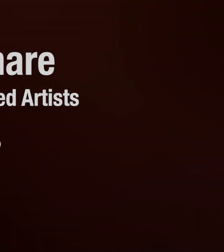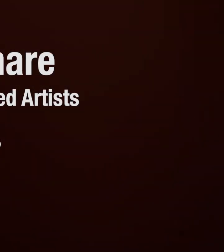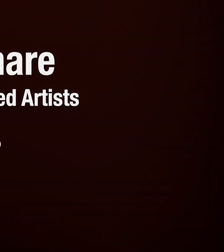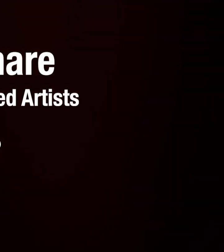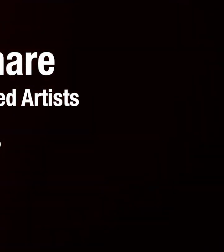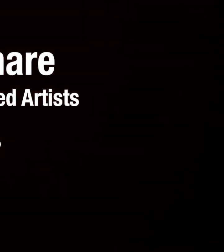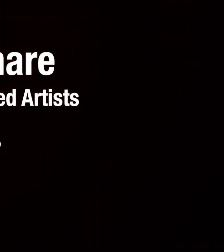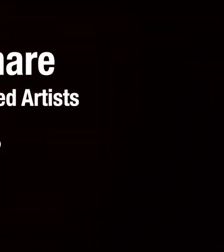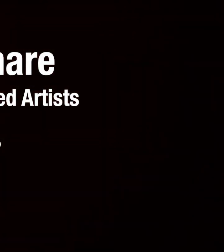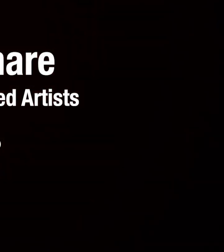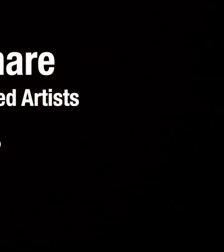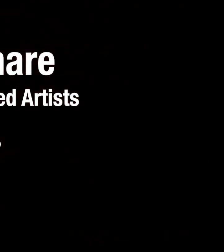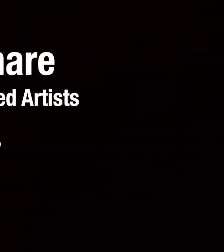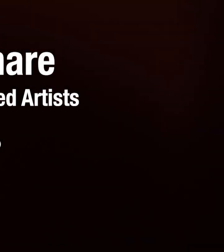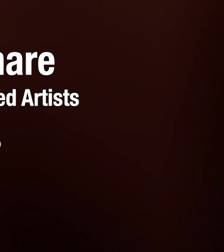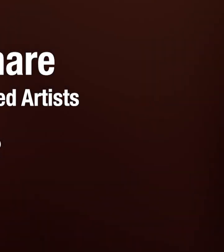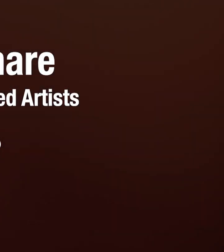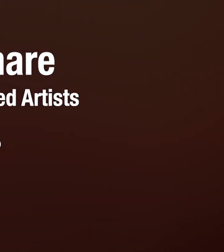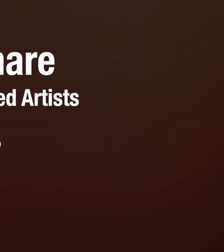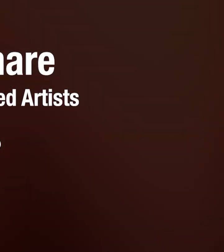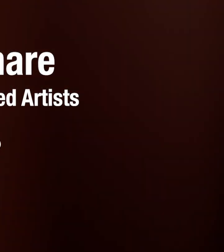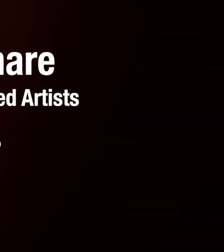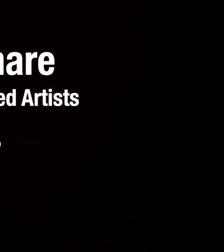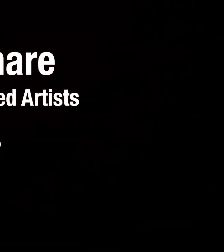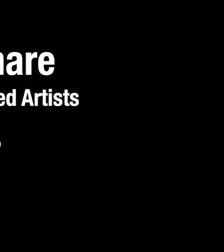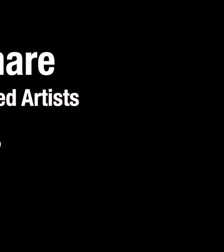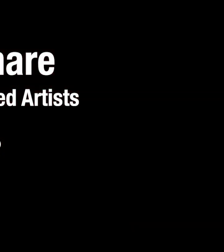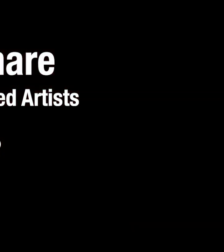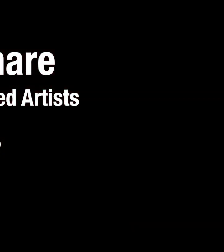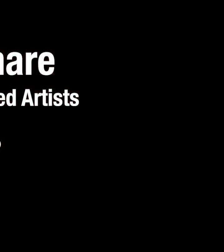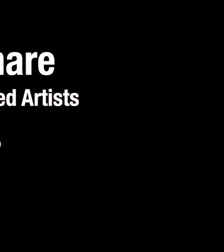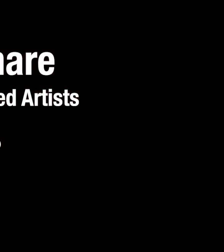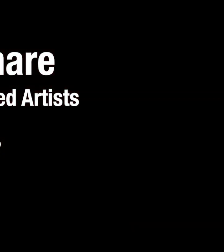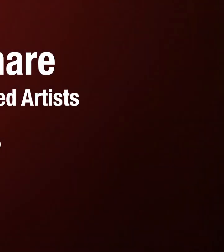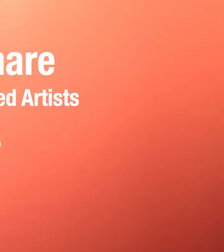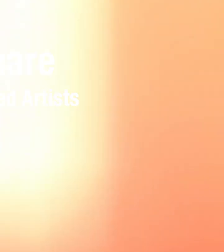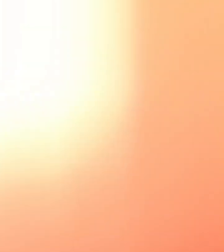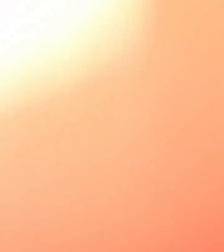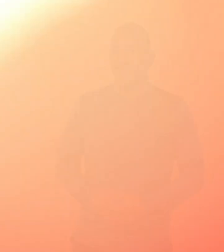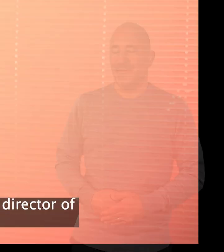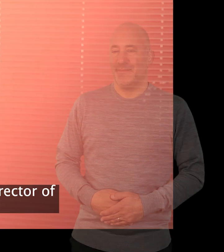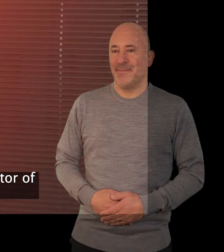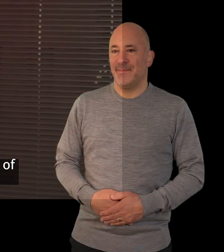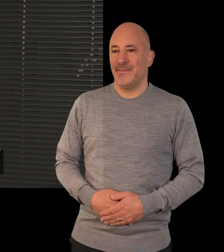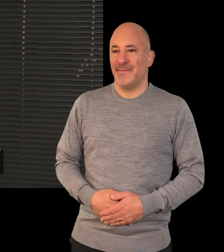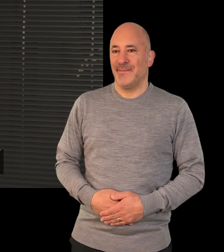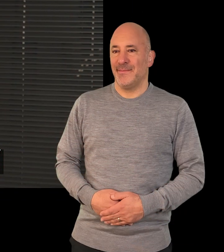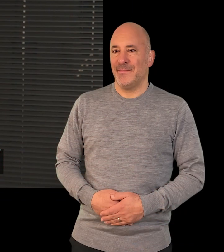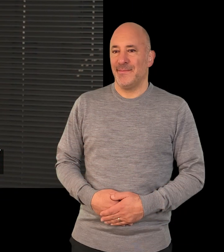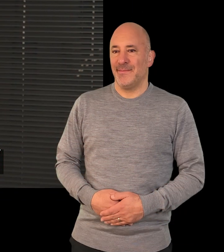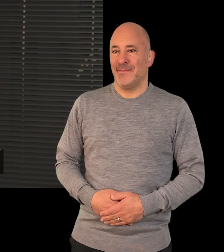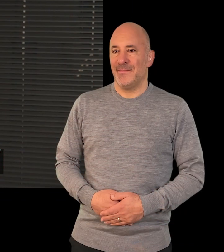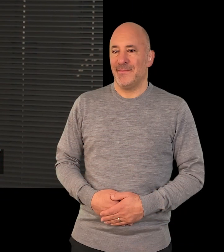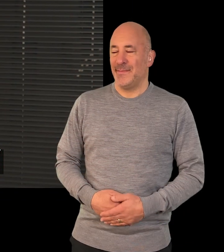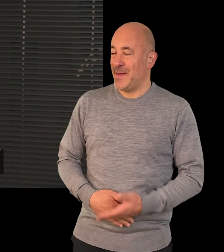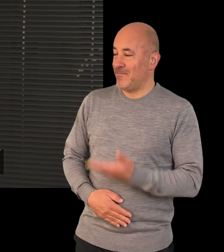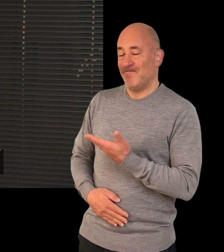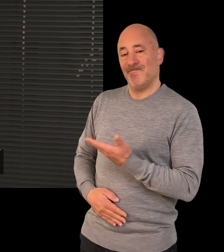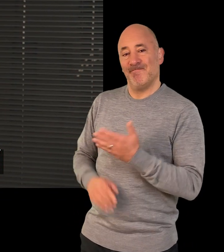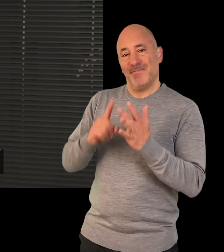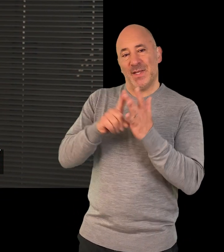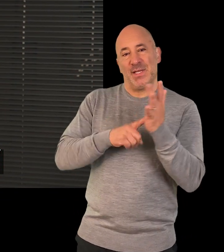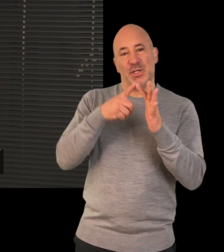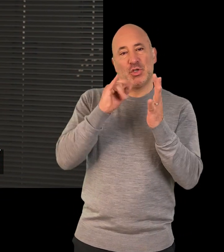The Art We Share, Conversations with Disabled Artists. Episode 1, Why? I am Jess Thom. I'm